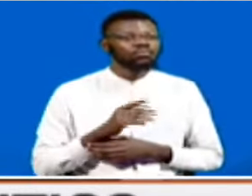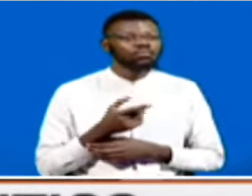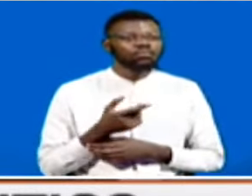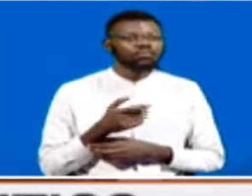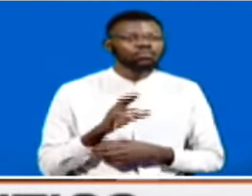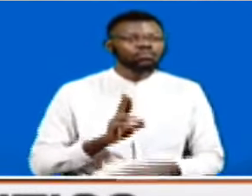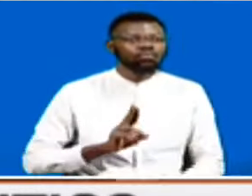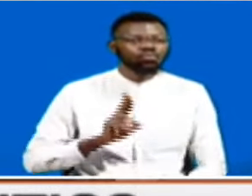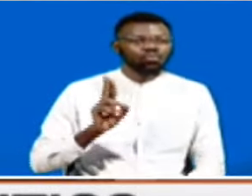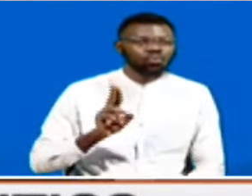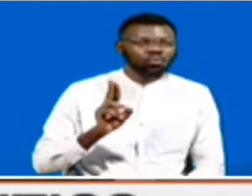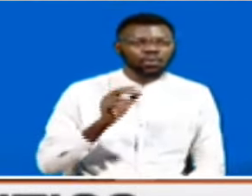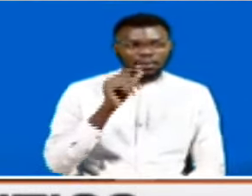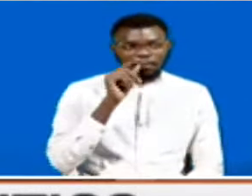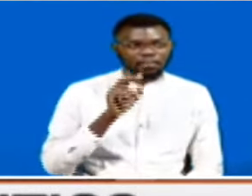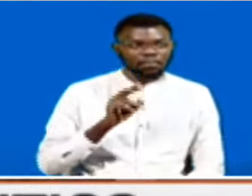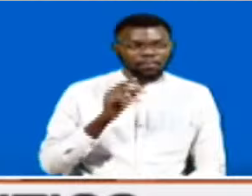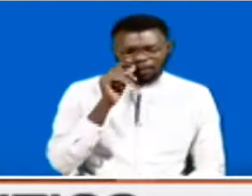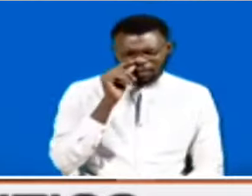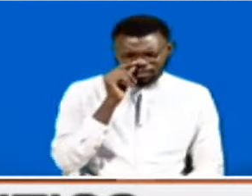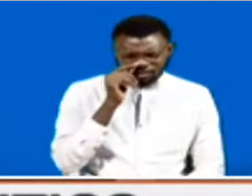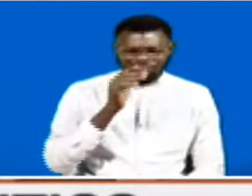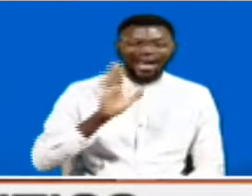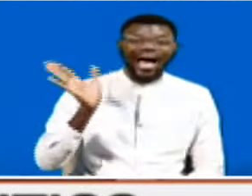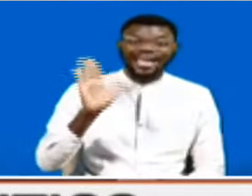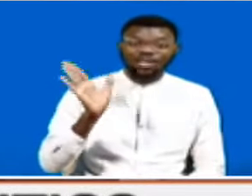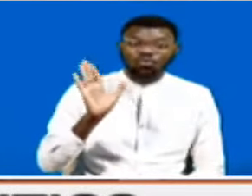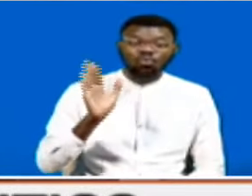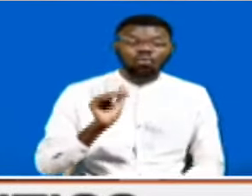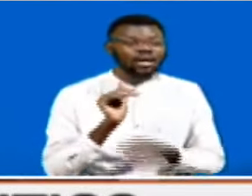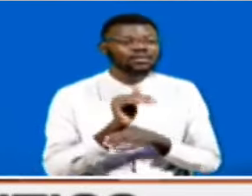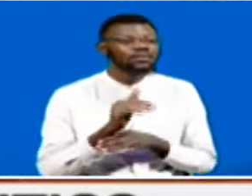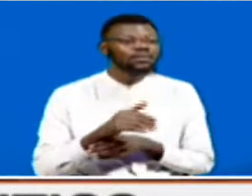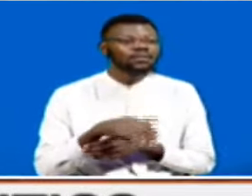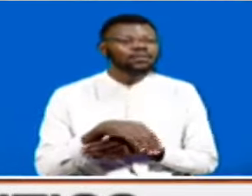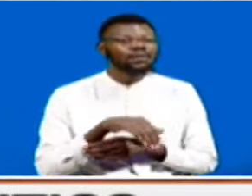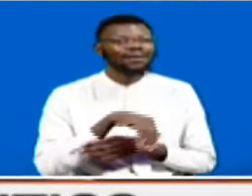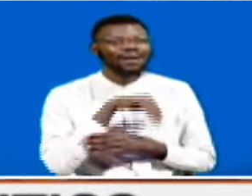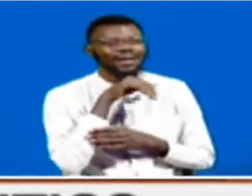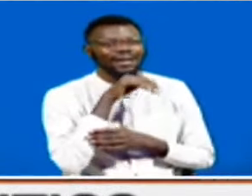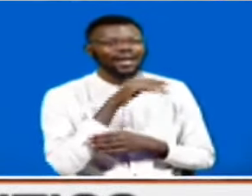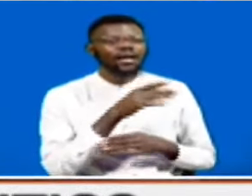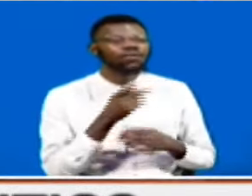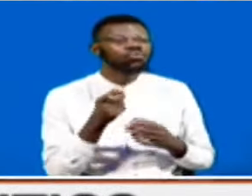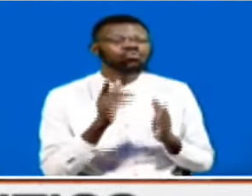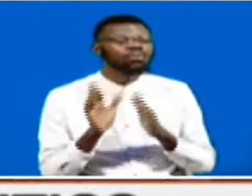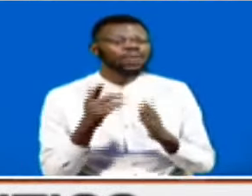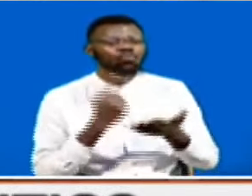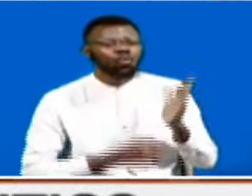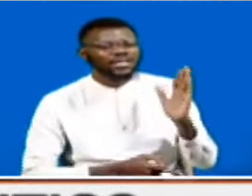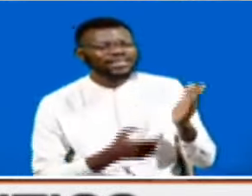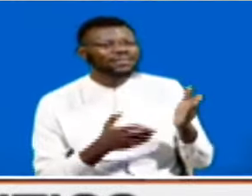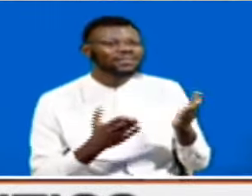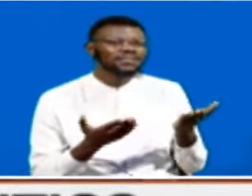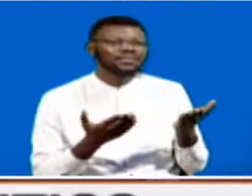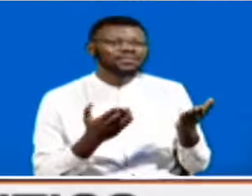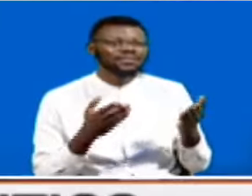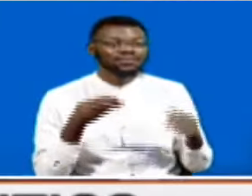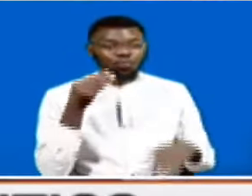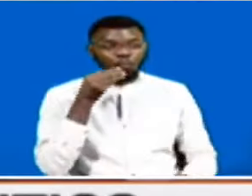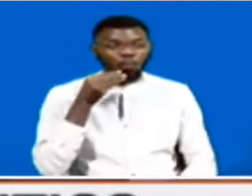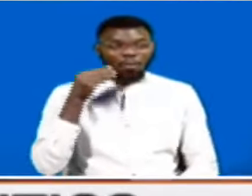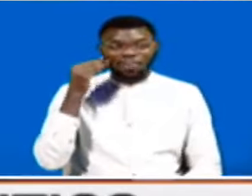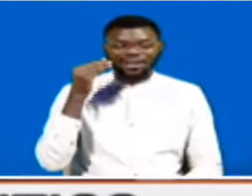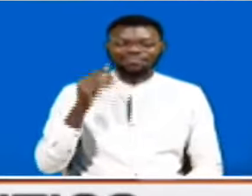Baba, umetupanga. Umetupanga. Mtapangwa ama mtajipanga. Wycliffe Ambetsa